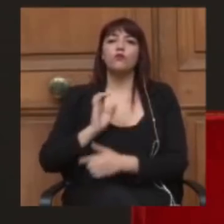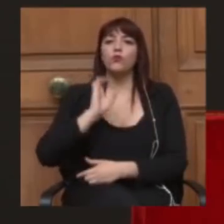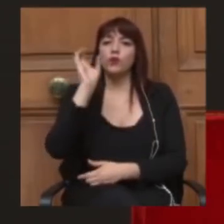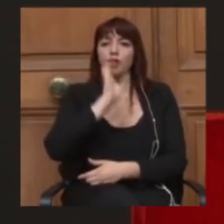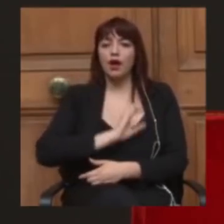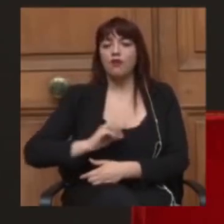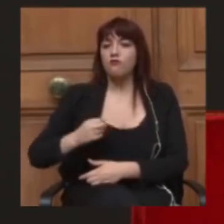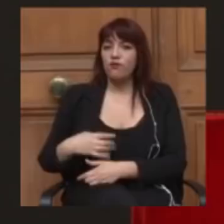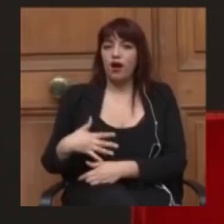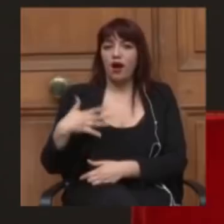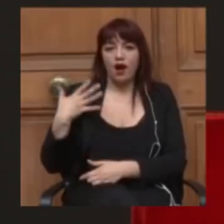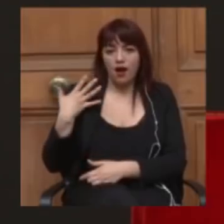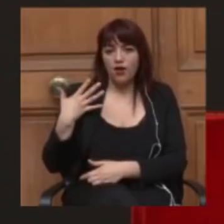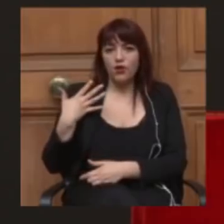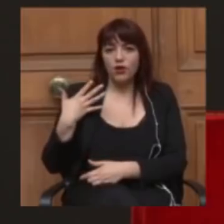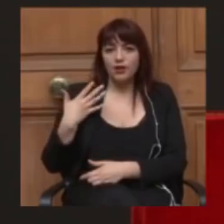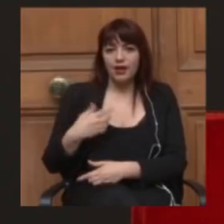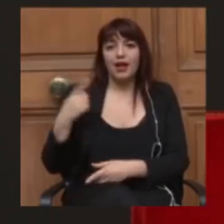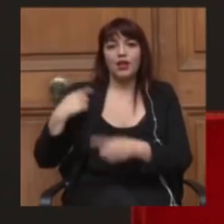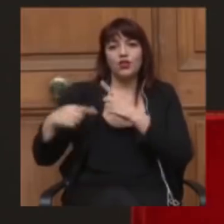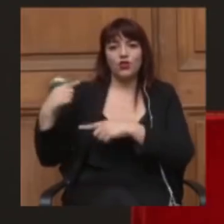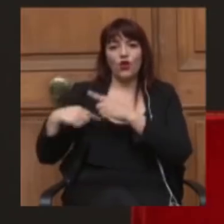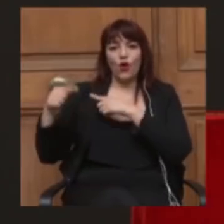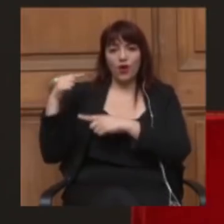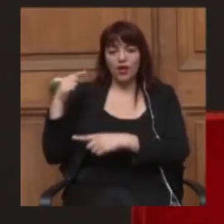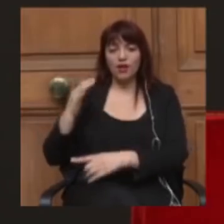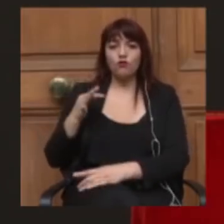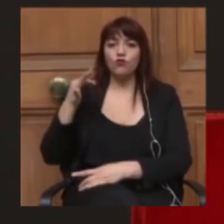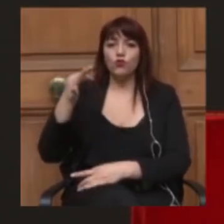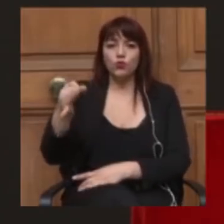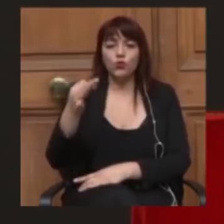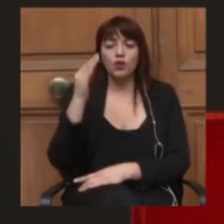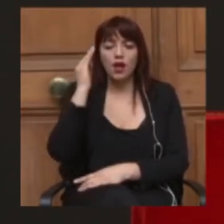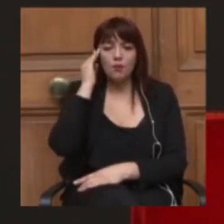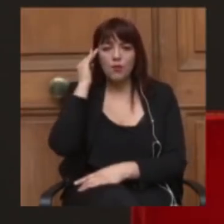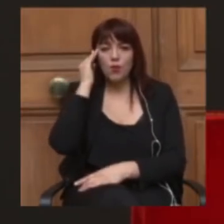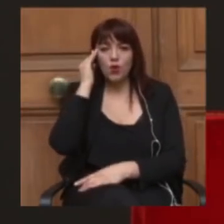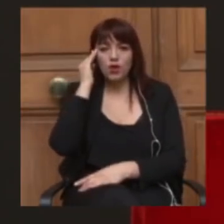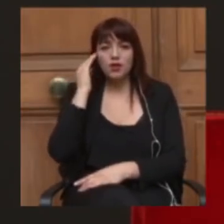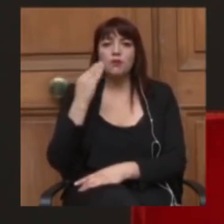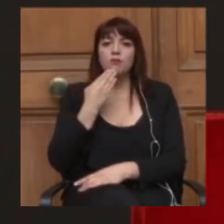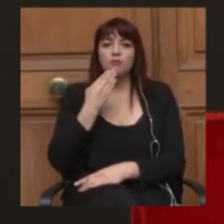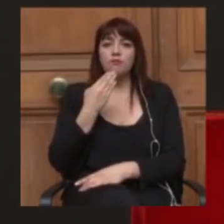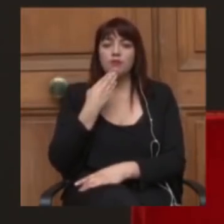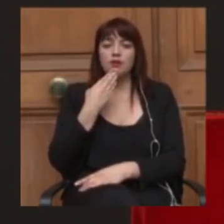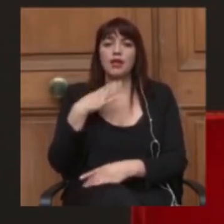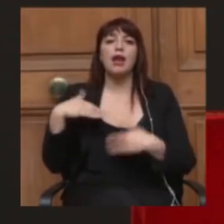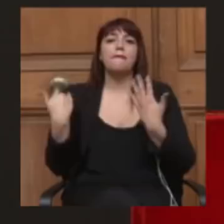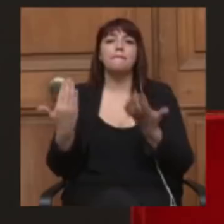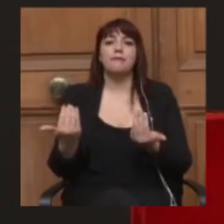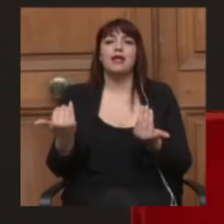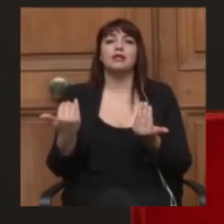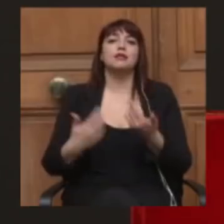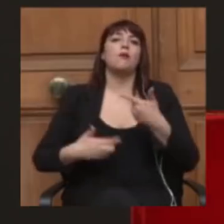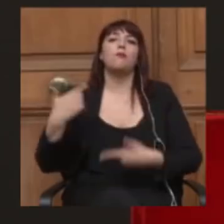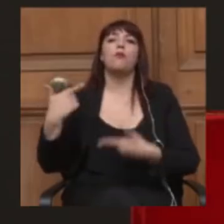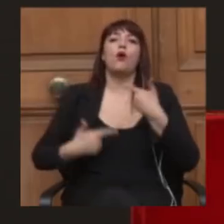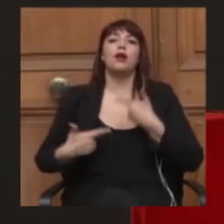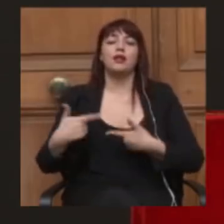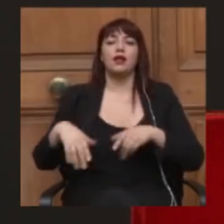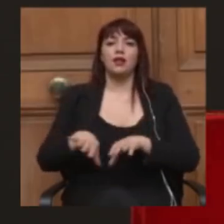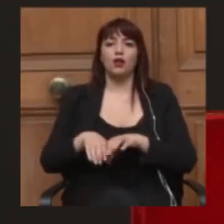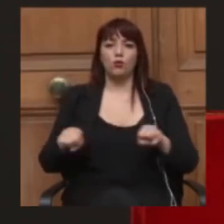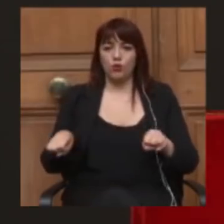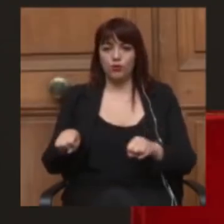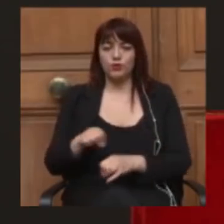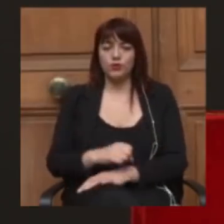history, also the future of memory, and the grounds for political hope and commitment.